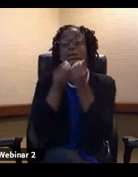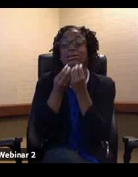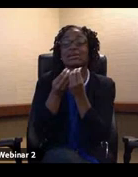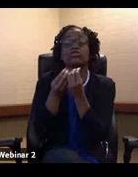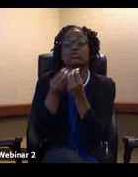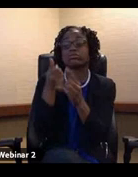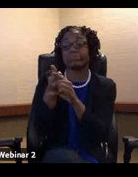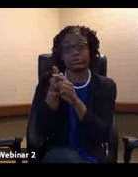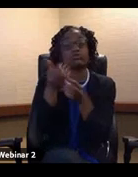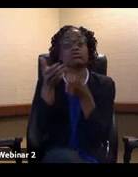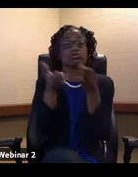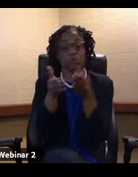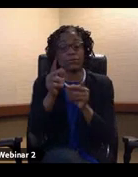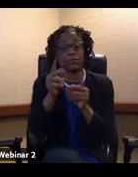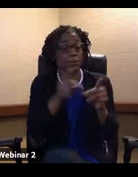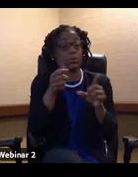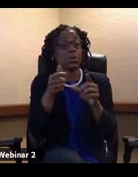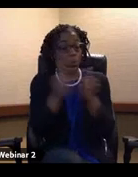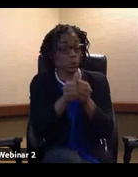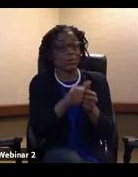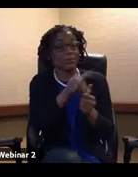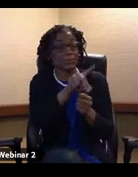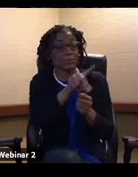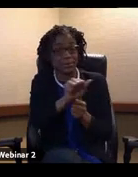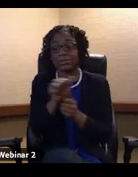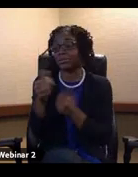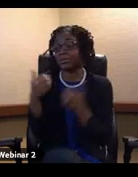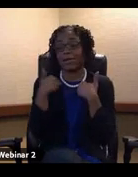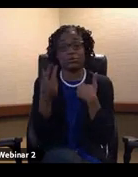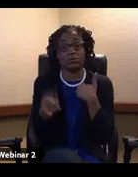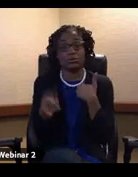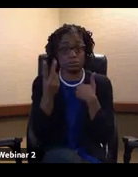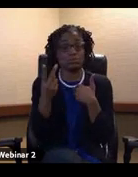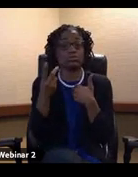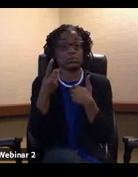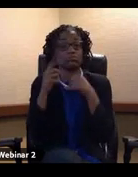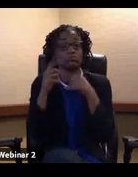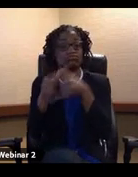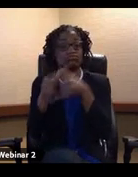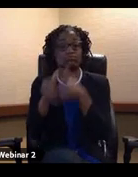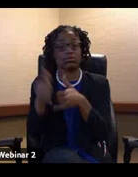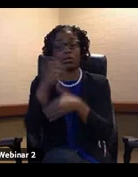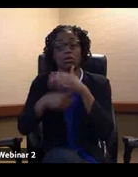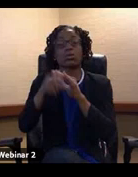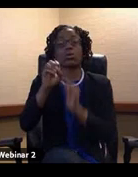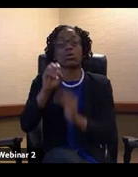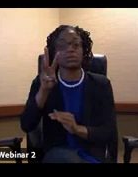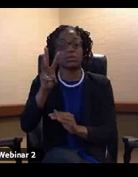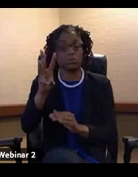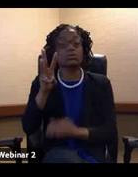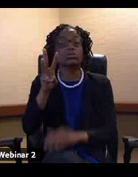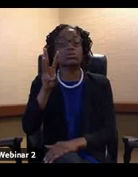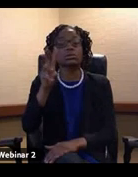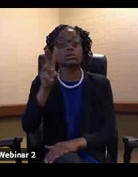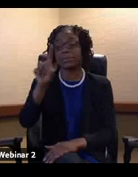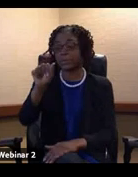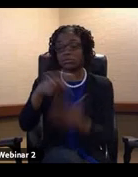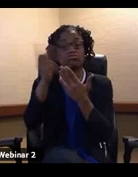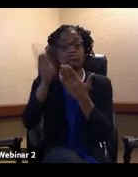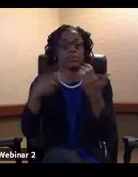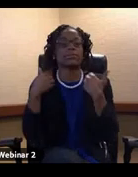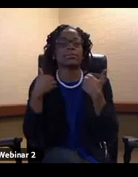the organization that serves individuals with disabilities that has received 2 continuation awards under OVW's disability program can now apply.